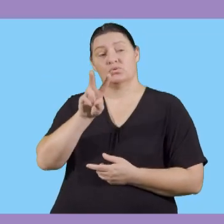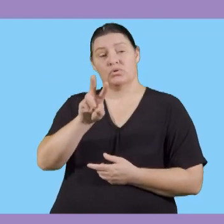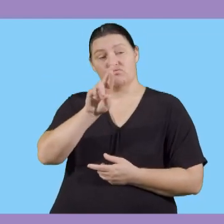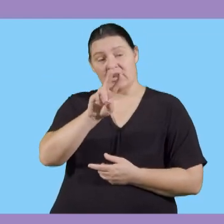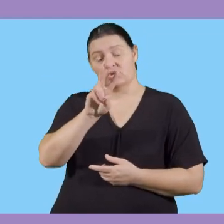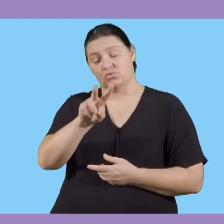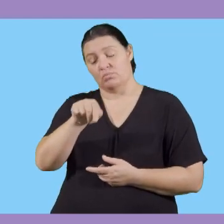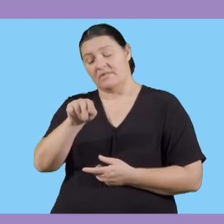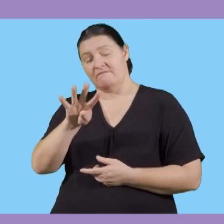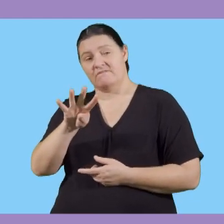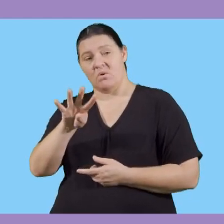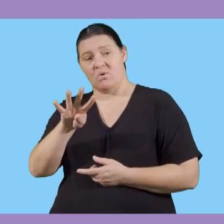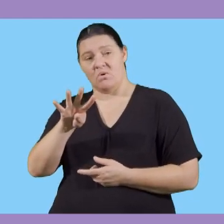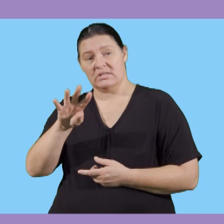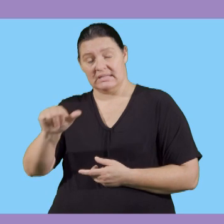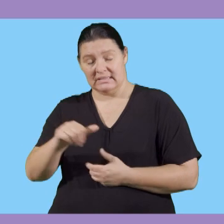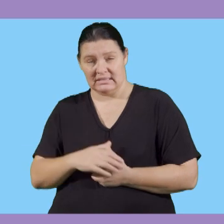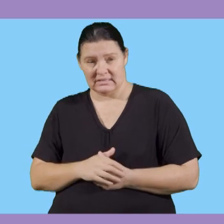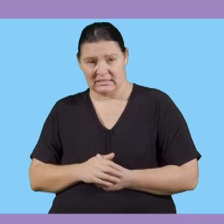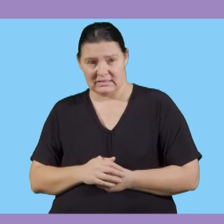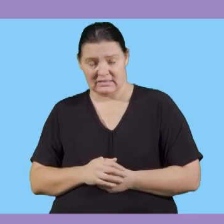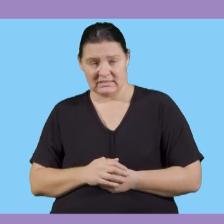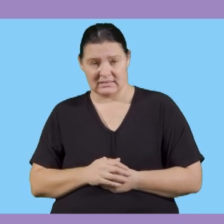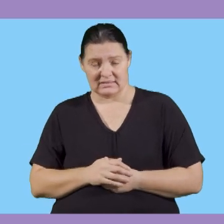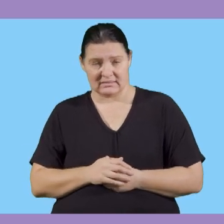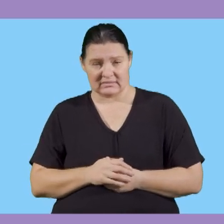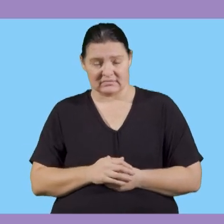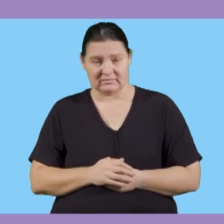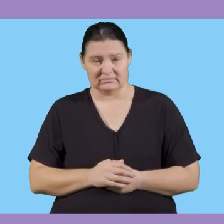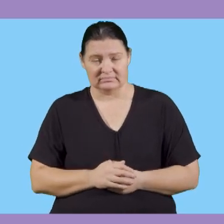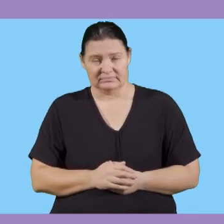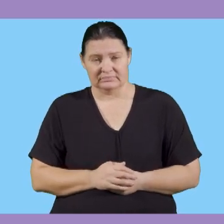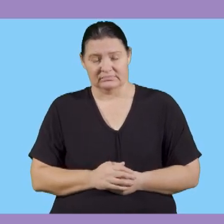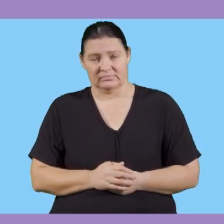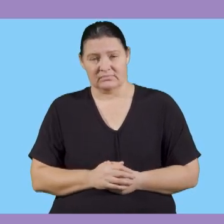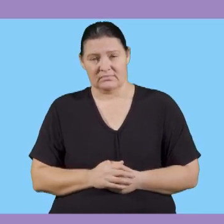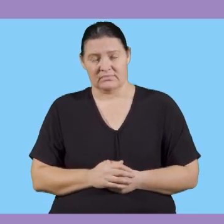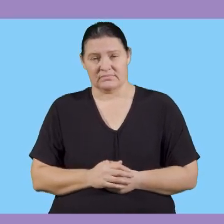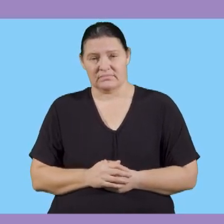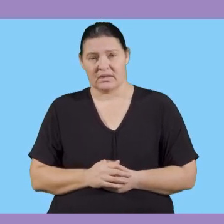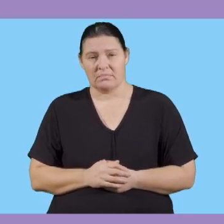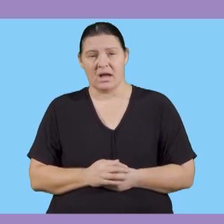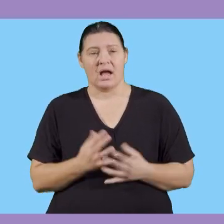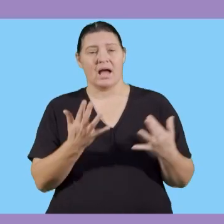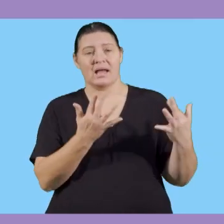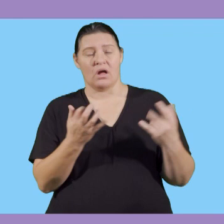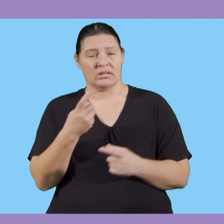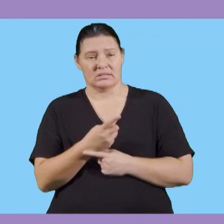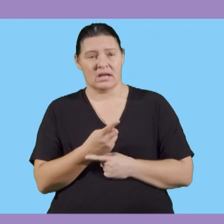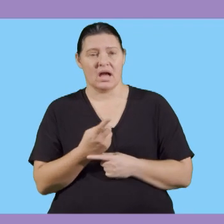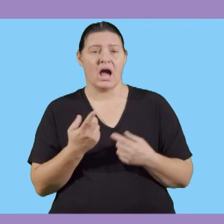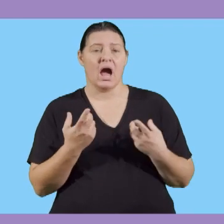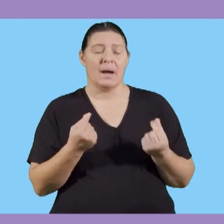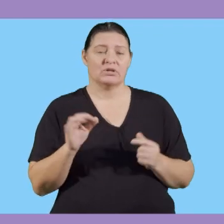actually equivalent to 2 rands and 46 cents. So now we need to calculate how